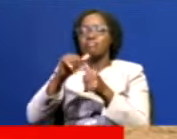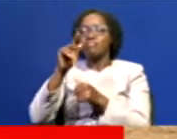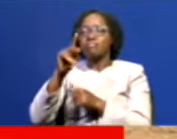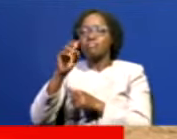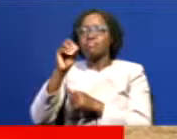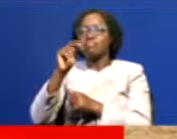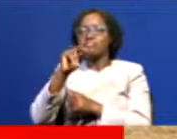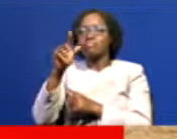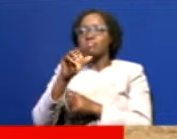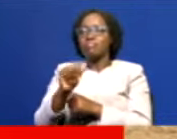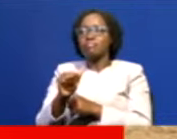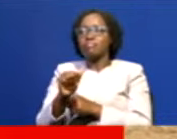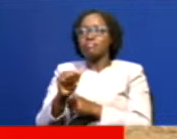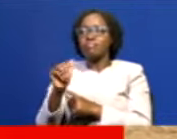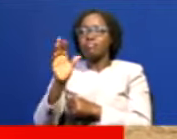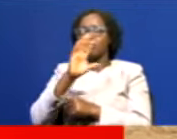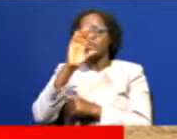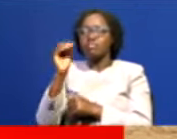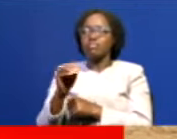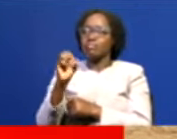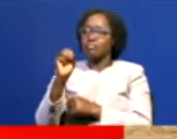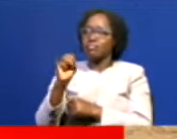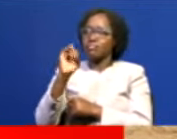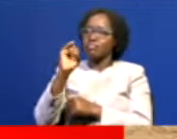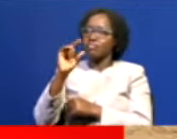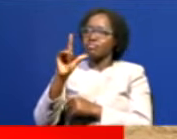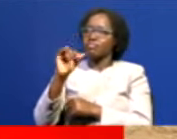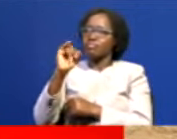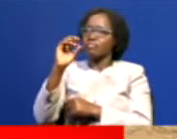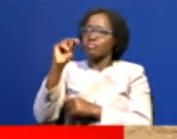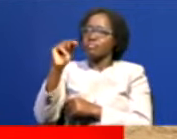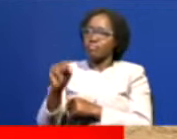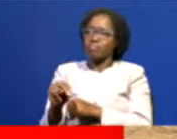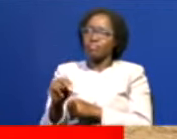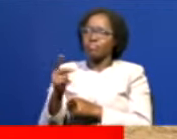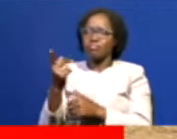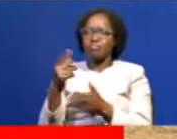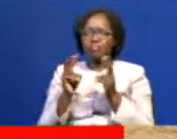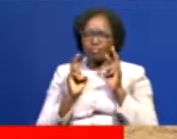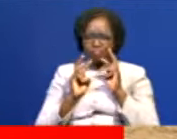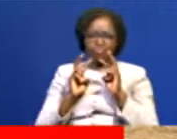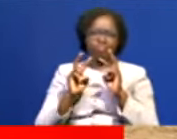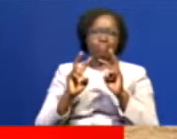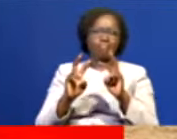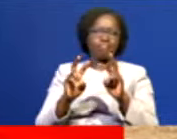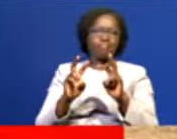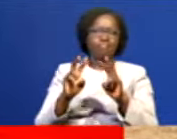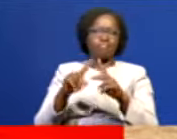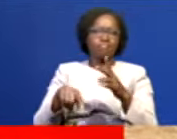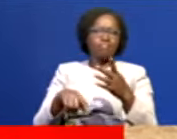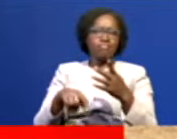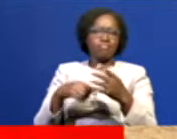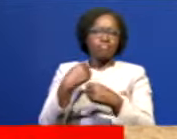as dubbed as the African Silicon Valley, is one to watch out for it will make Kenya